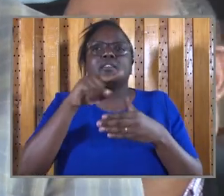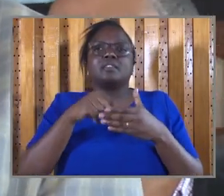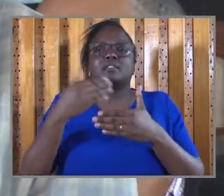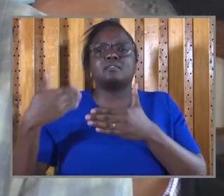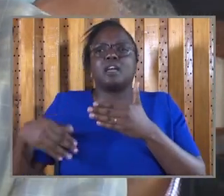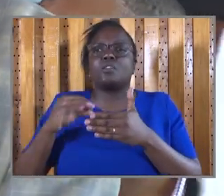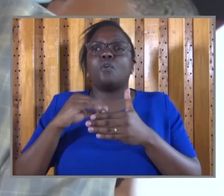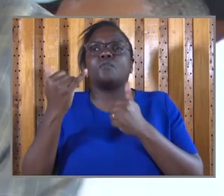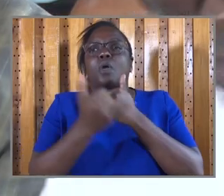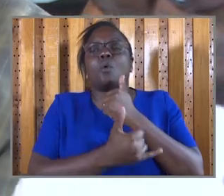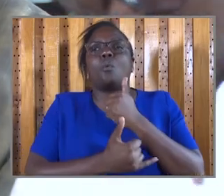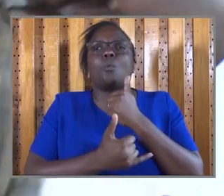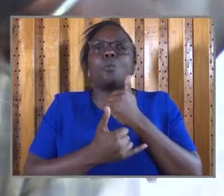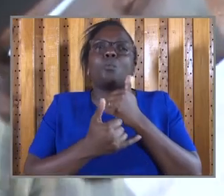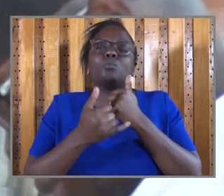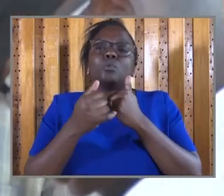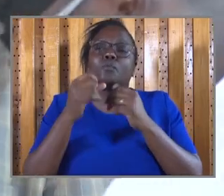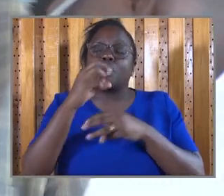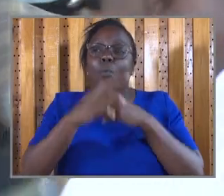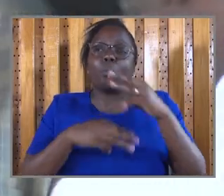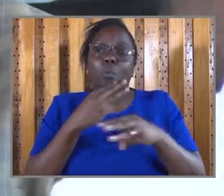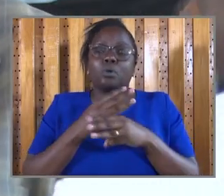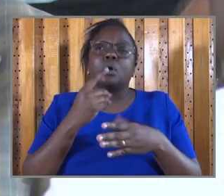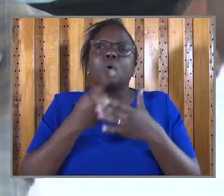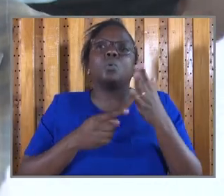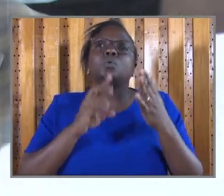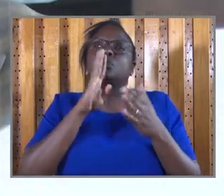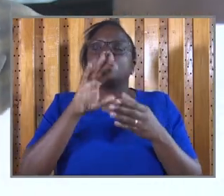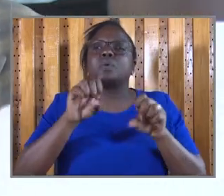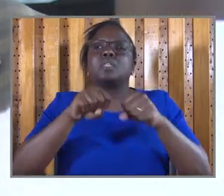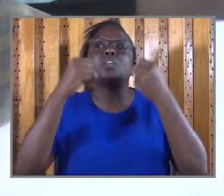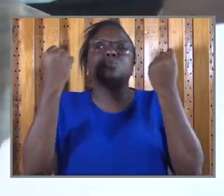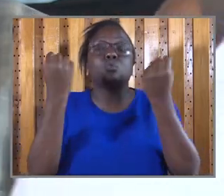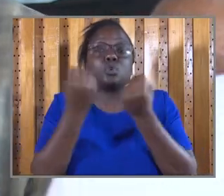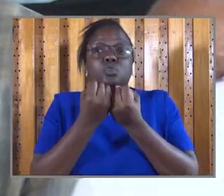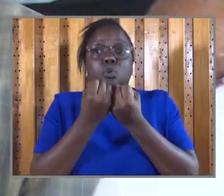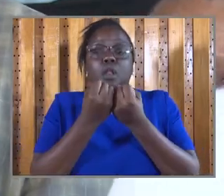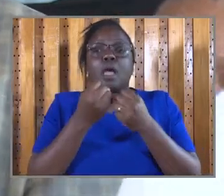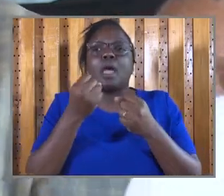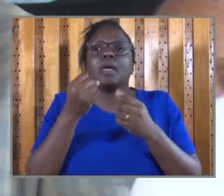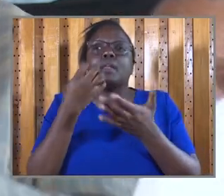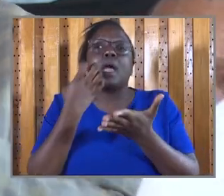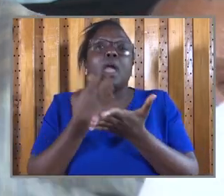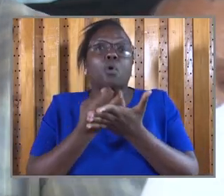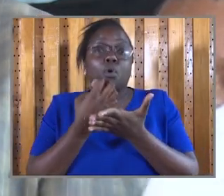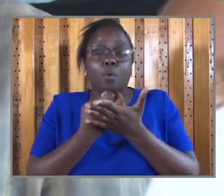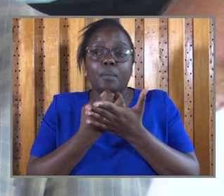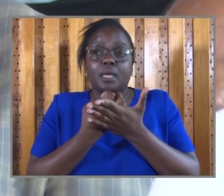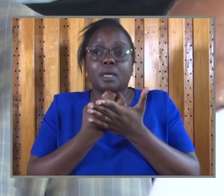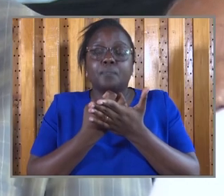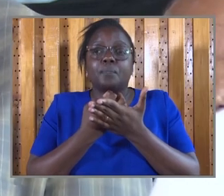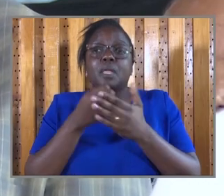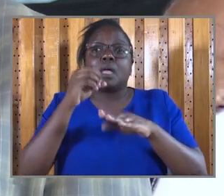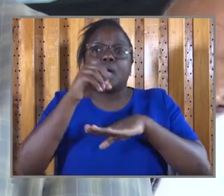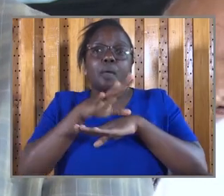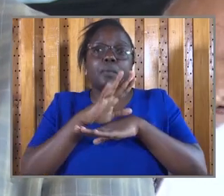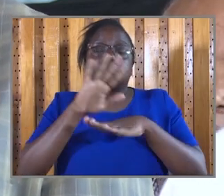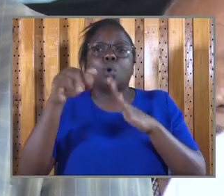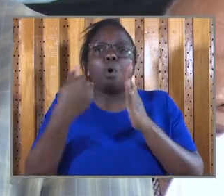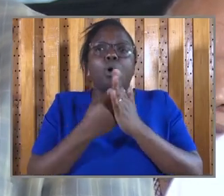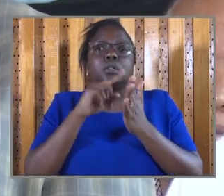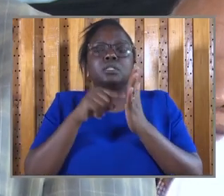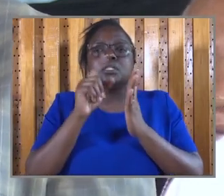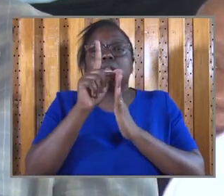Africa, what will be the social and economic impacts of all these